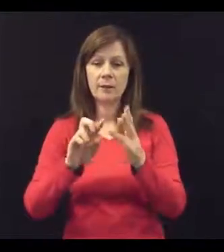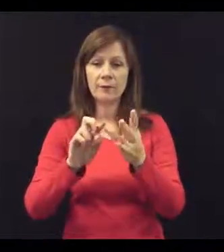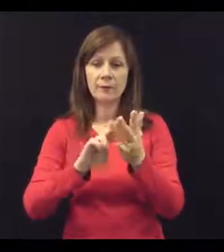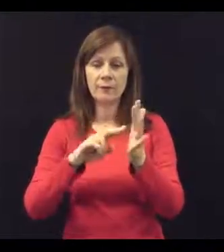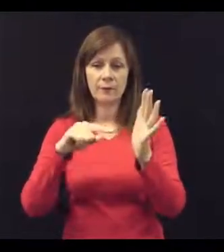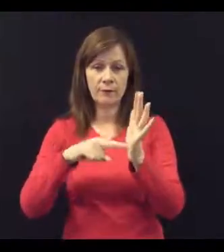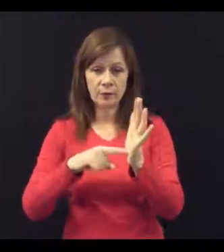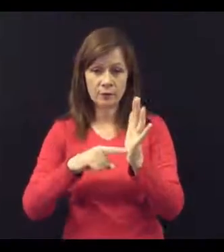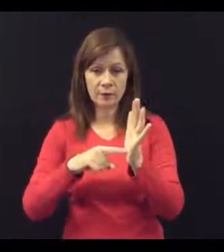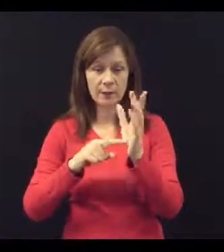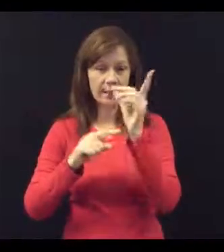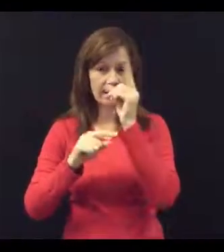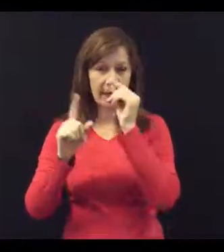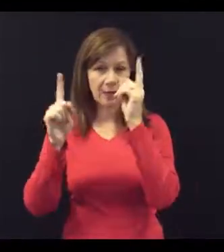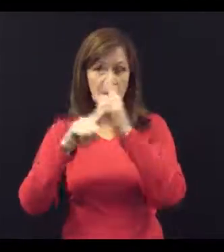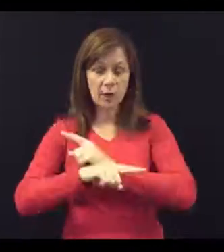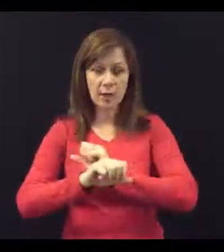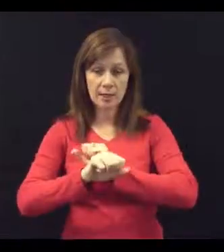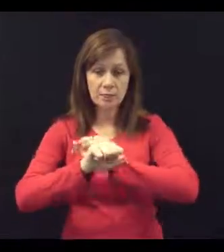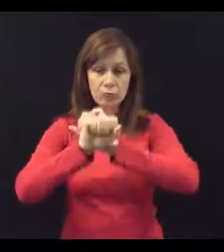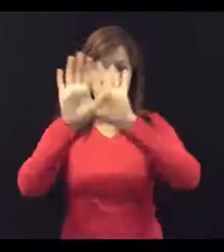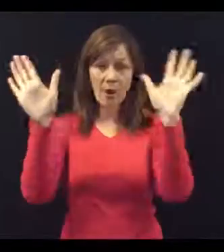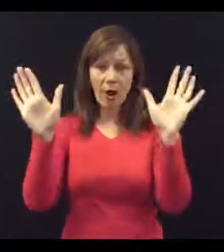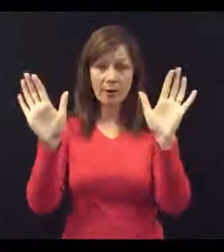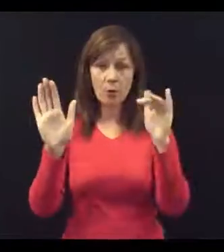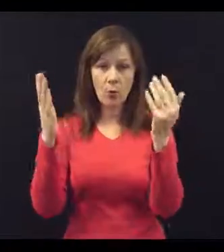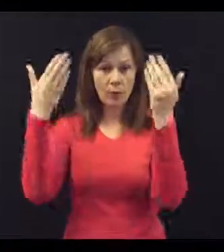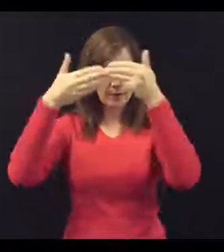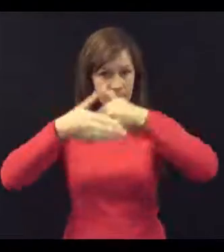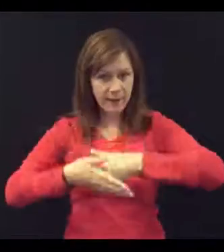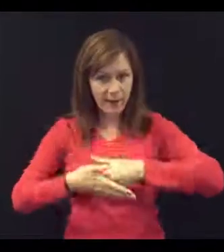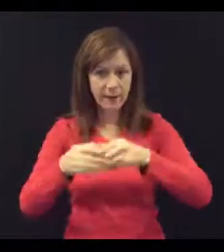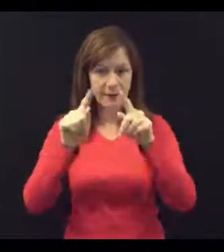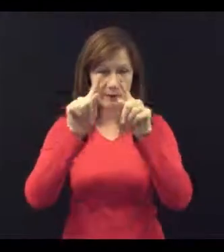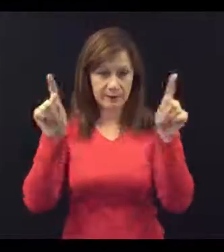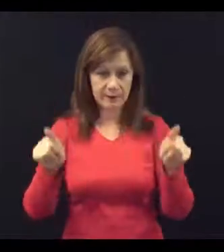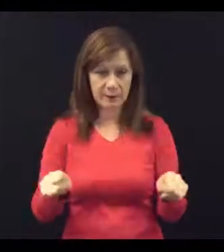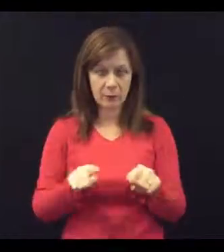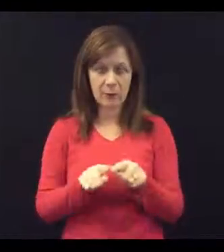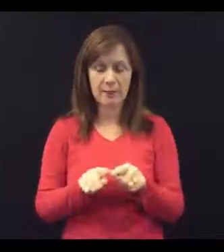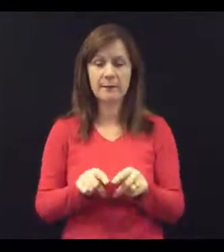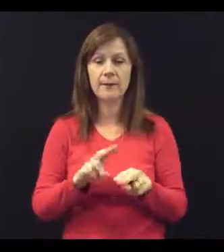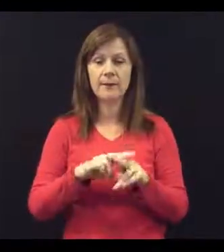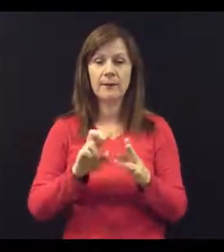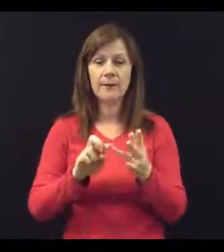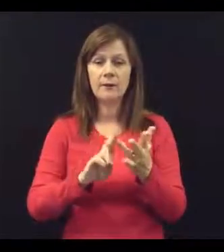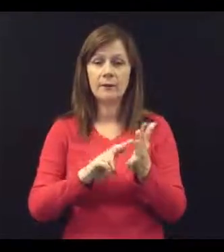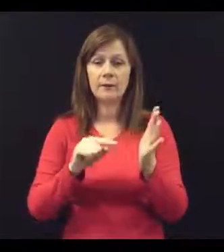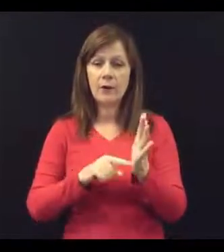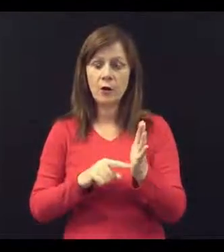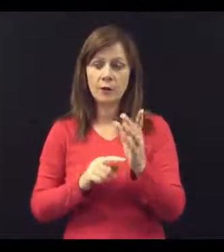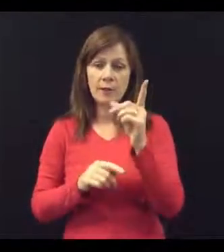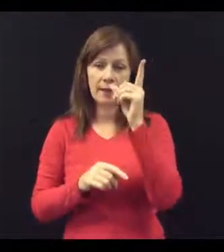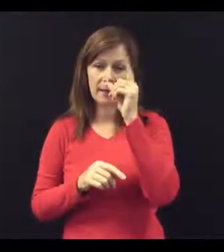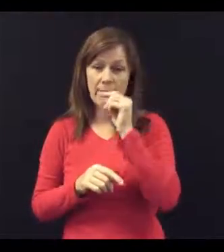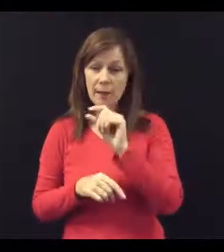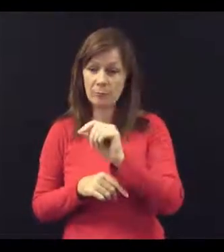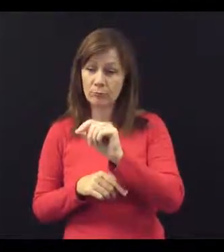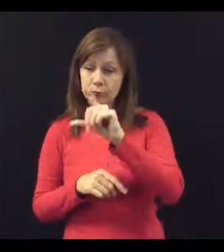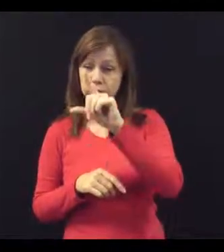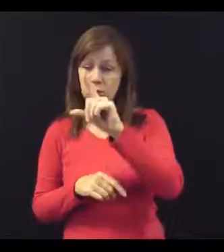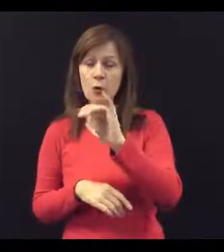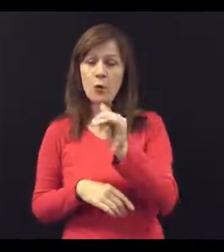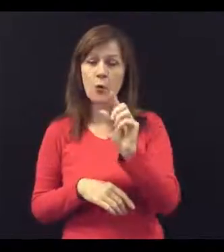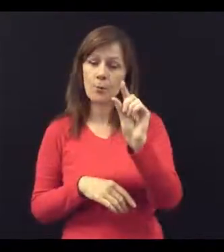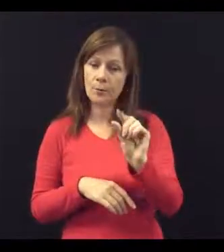icon allows us to change the screen brightness by tapping and sliding the brightness controller. We can also enlarge the font size by tapping the